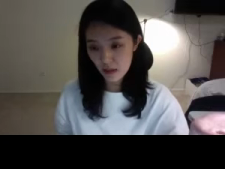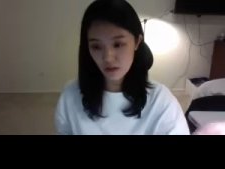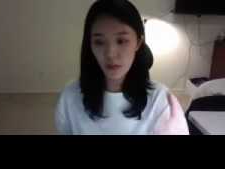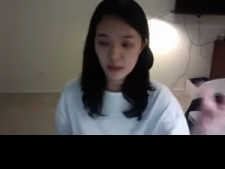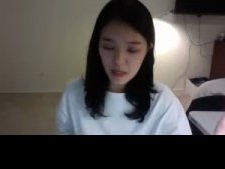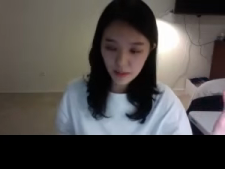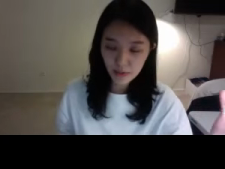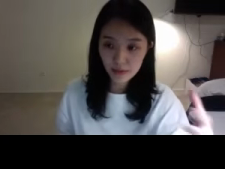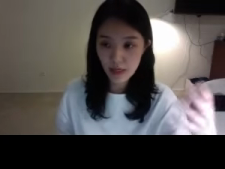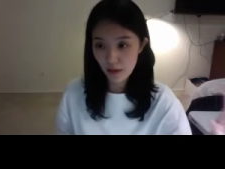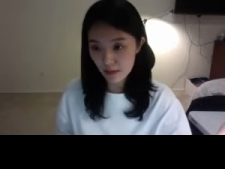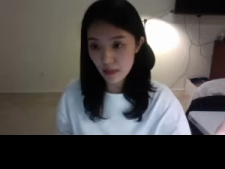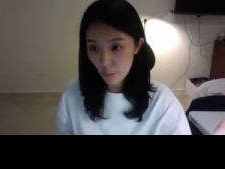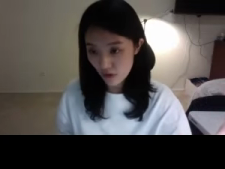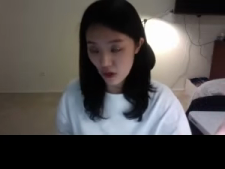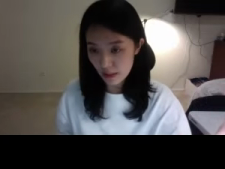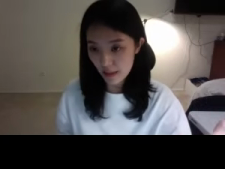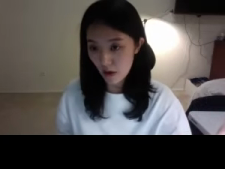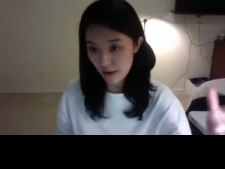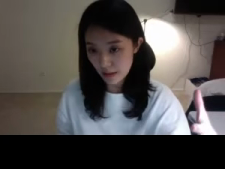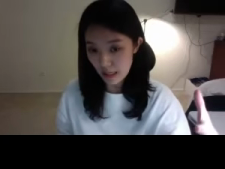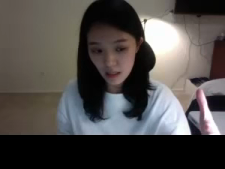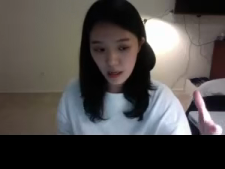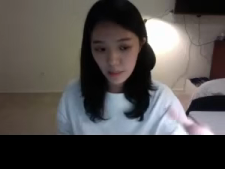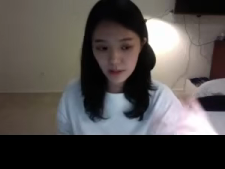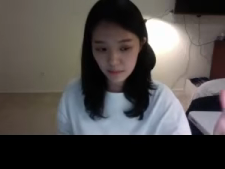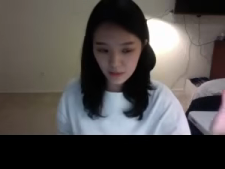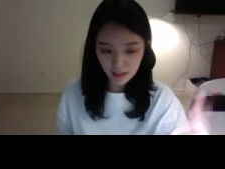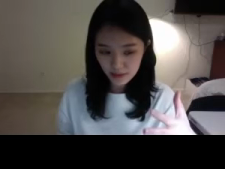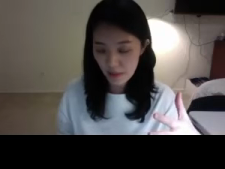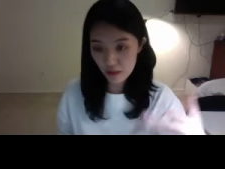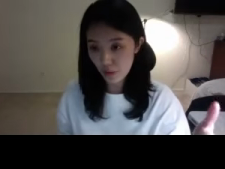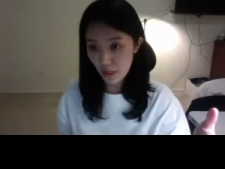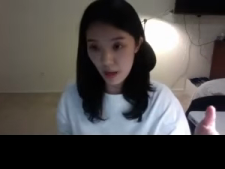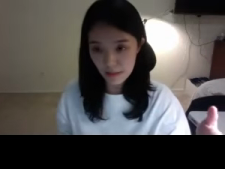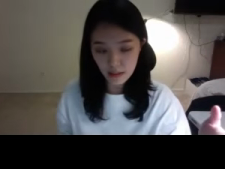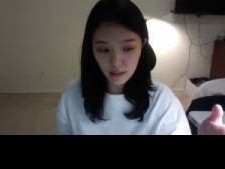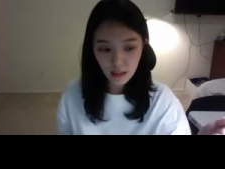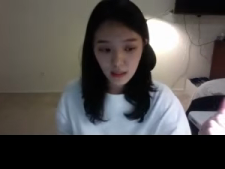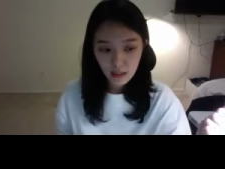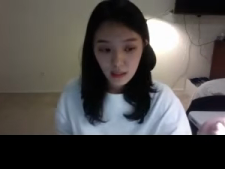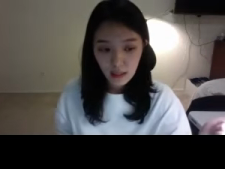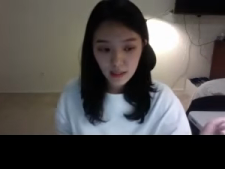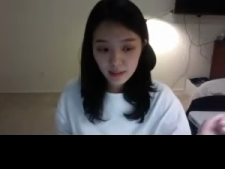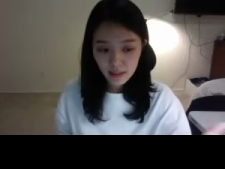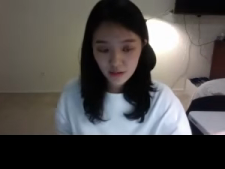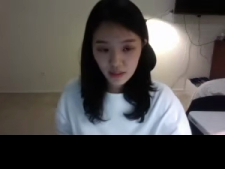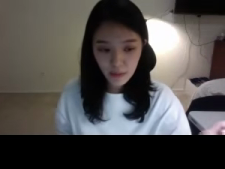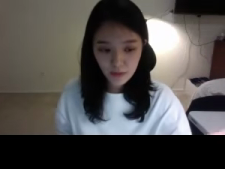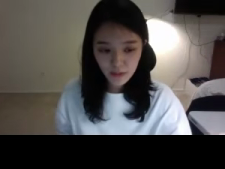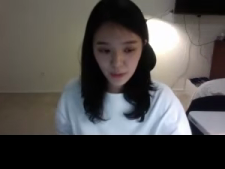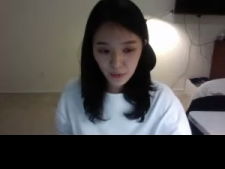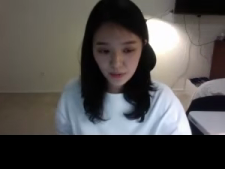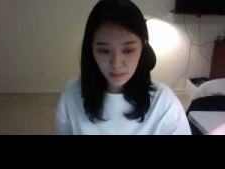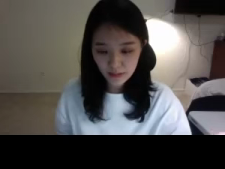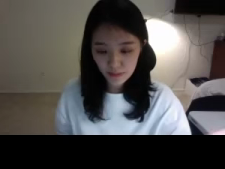differed. So one speaker produced NRC more strongly than RRC, but the other speaker showed the opposite. And in addition, in